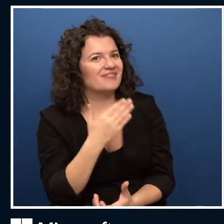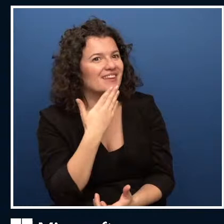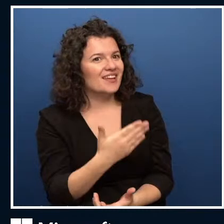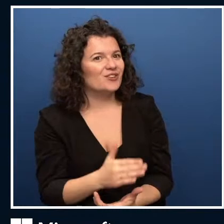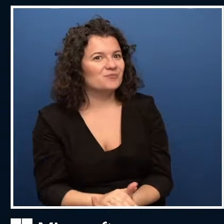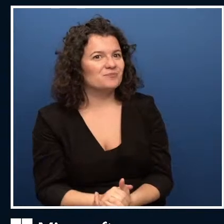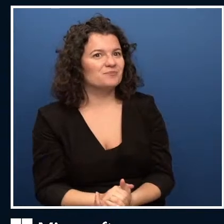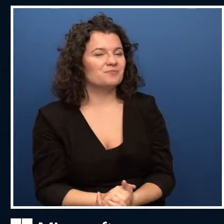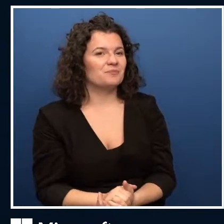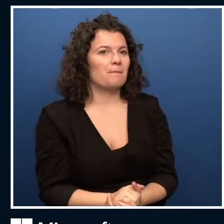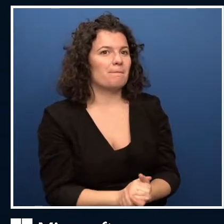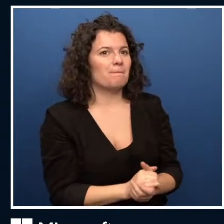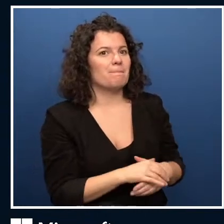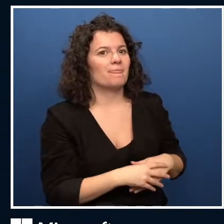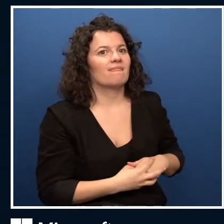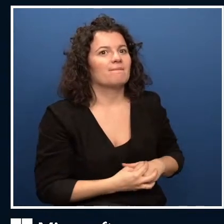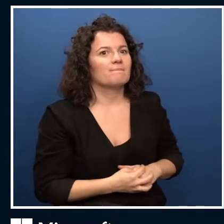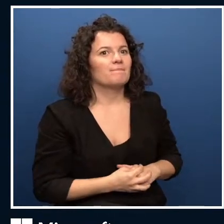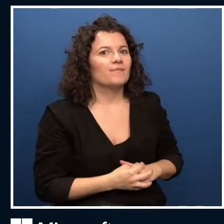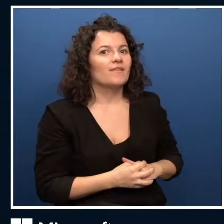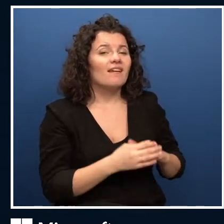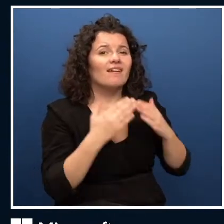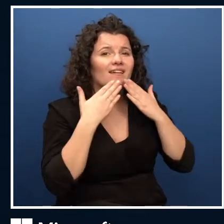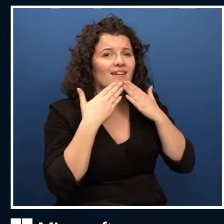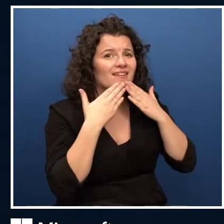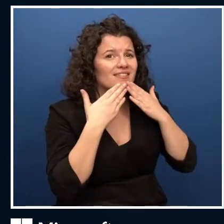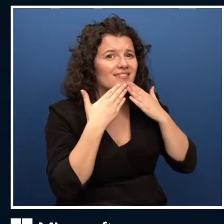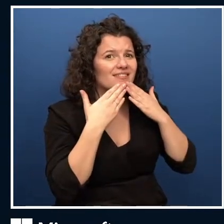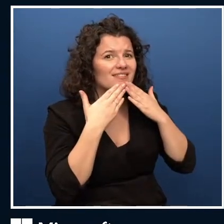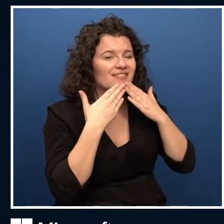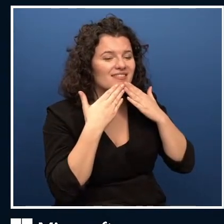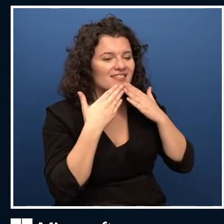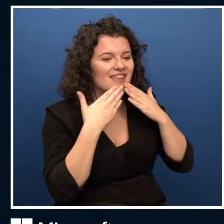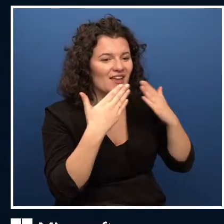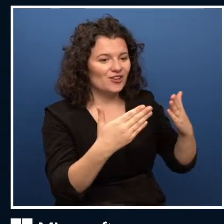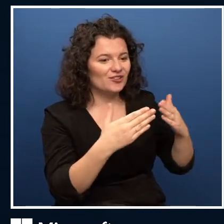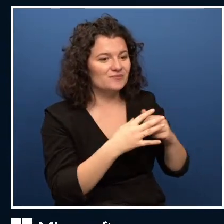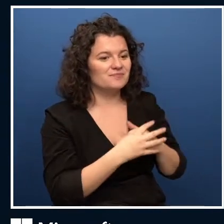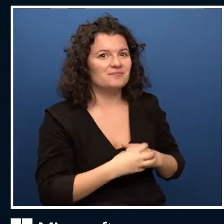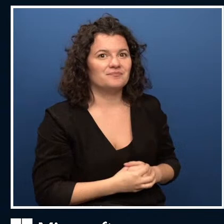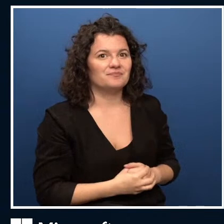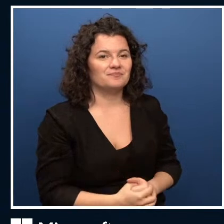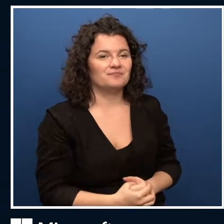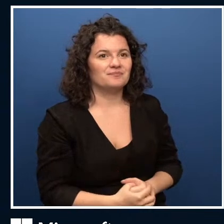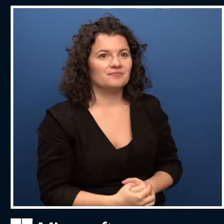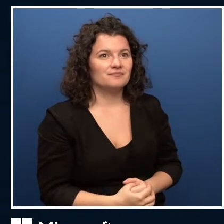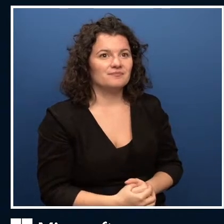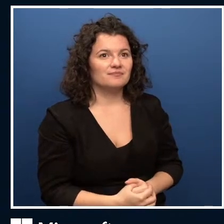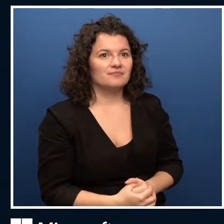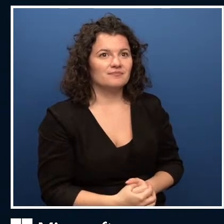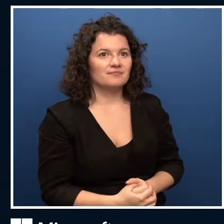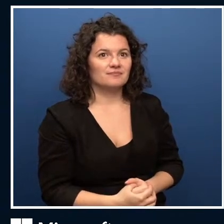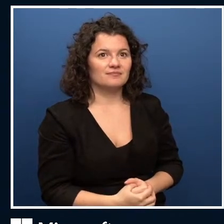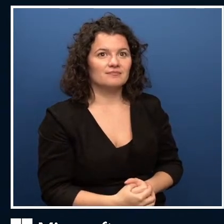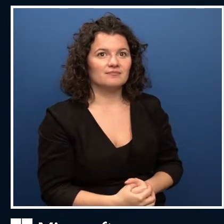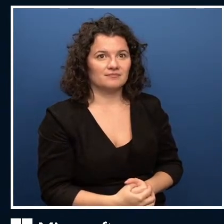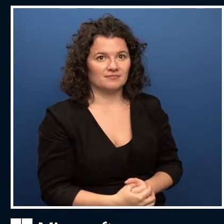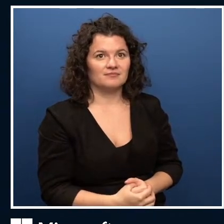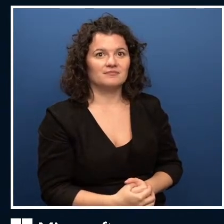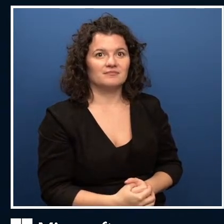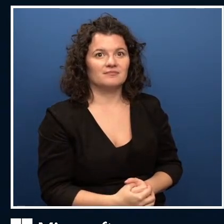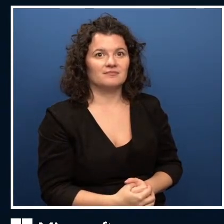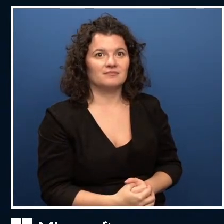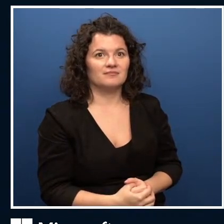Thank you for having me. And I'll start right away. Okay. So hi